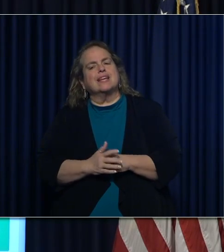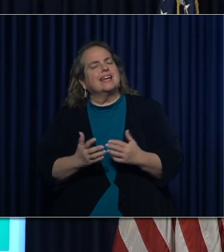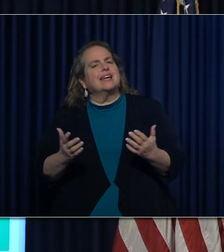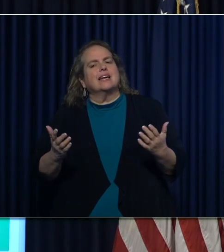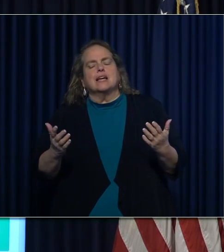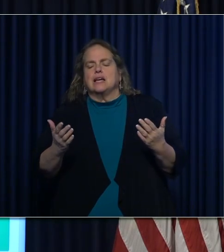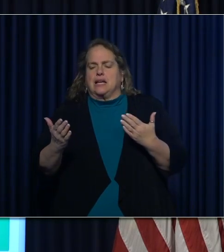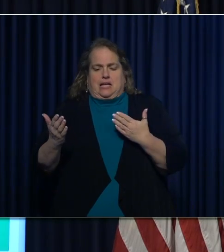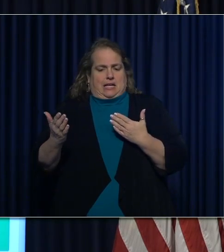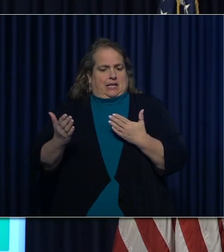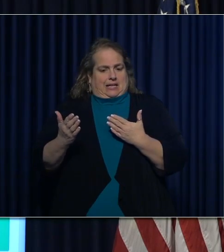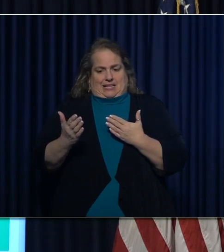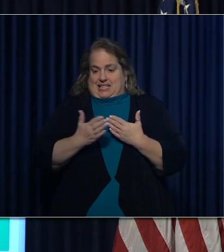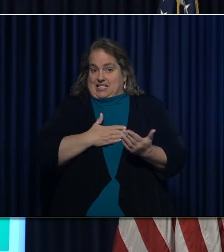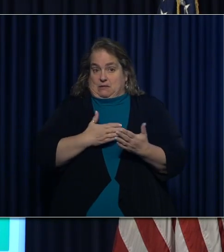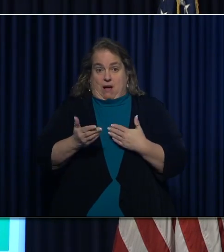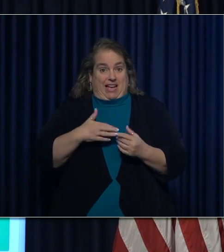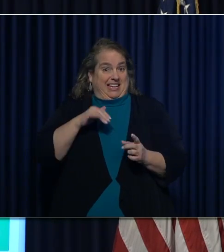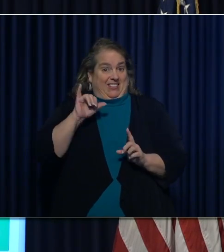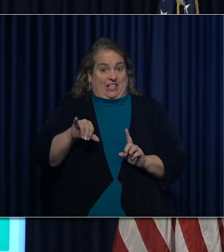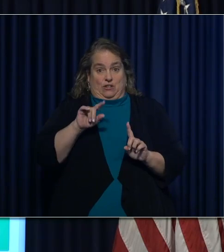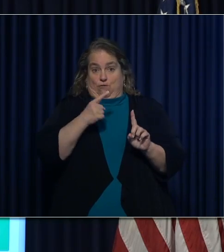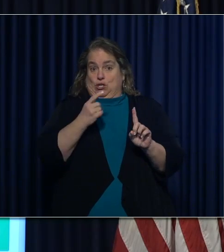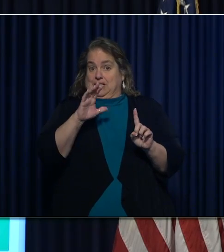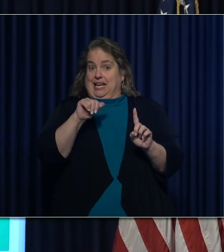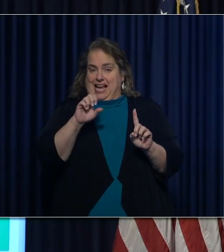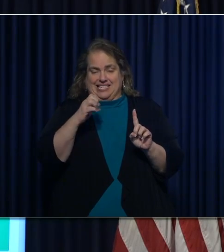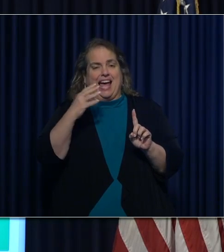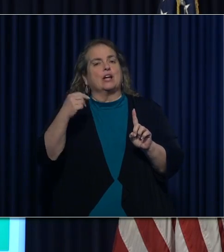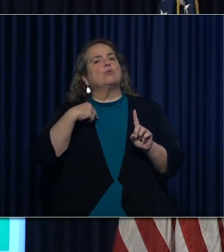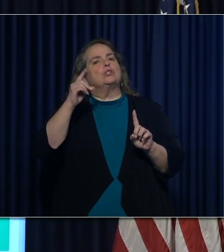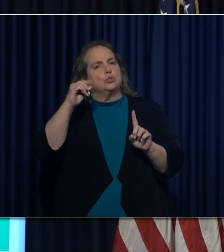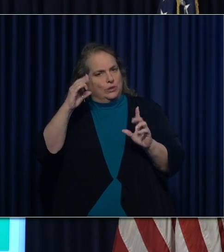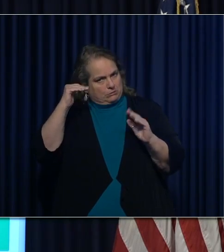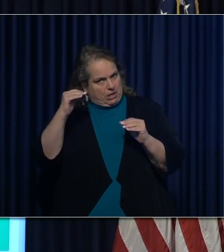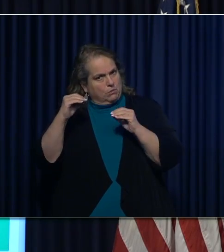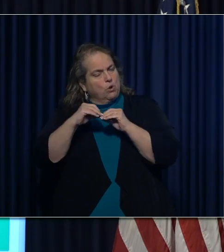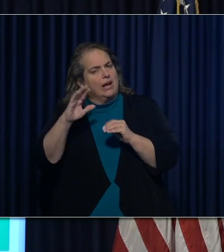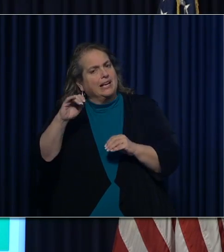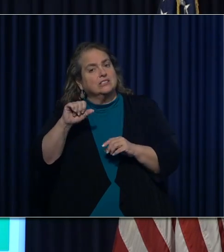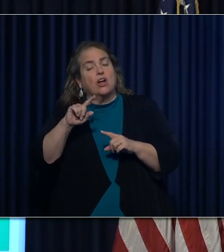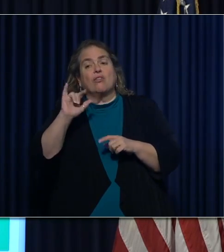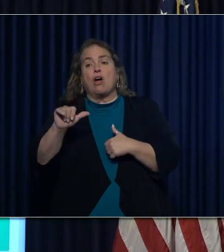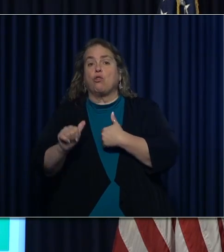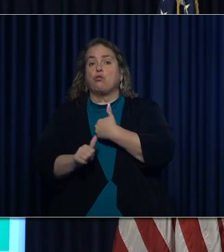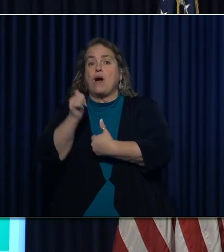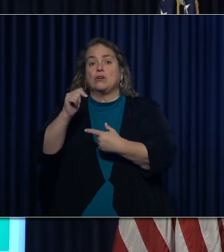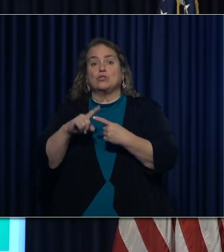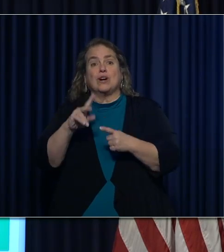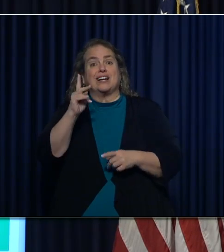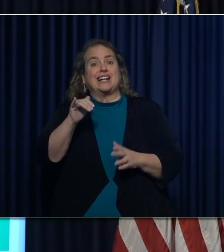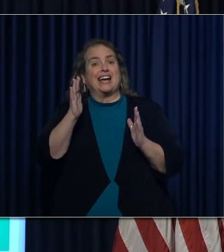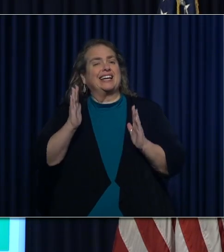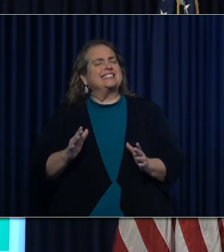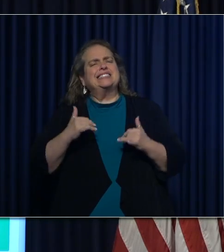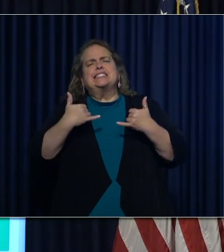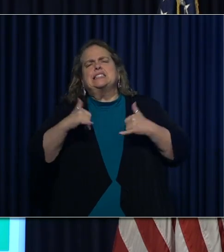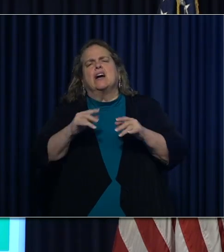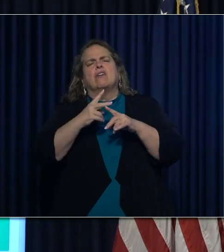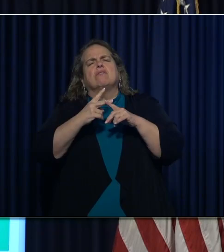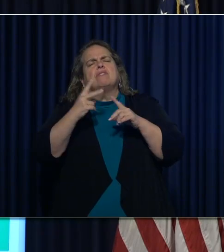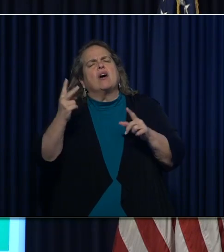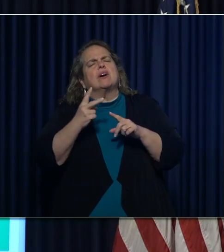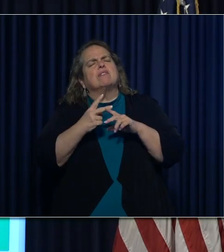Despite this first case, and despite expecting more cases, the threat to Kentuckians is still